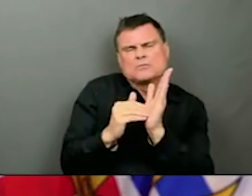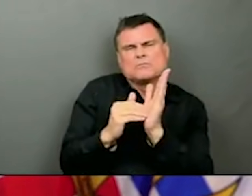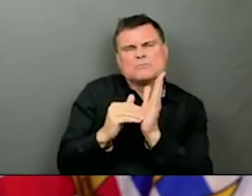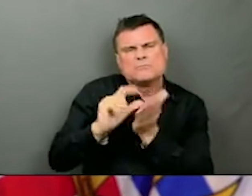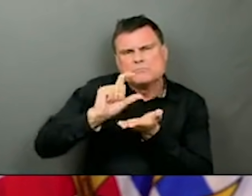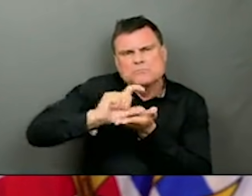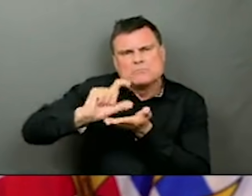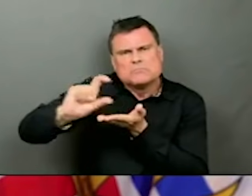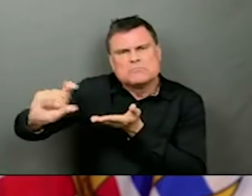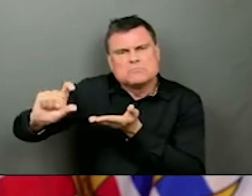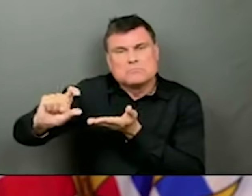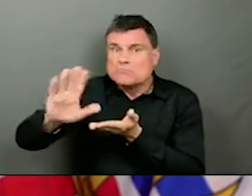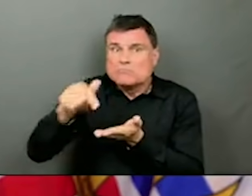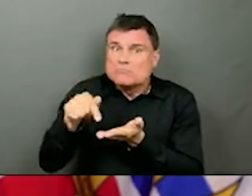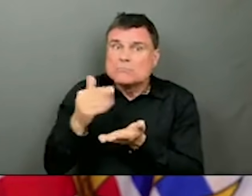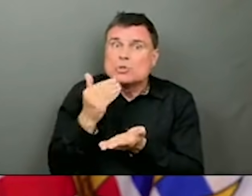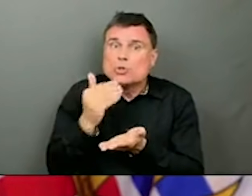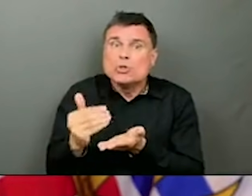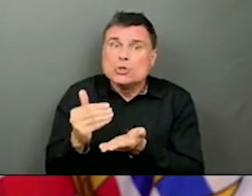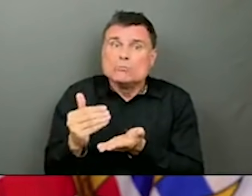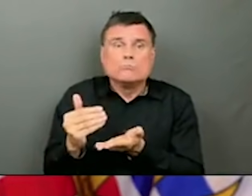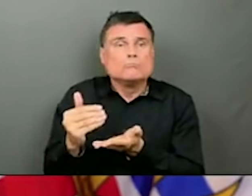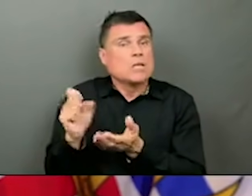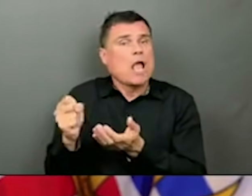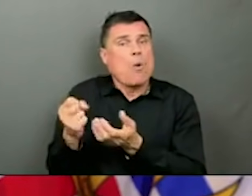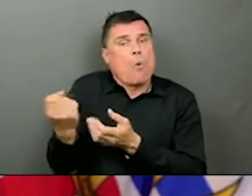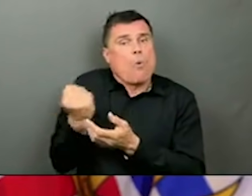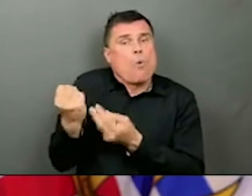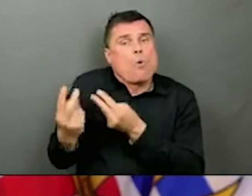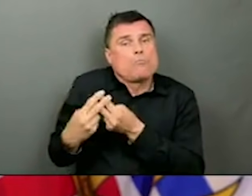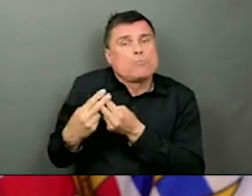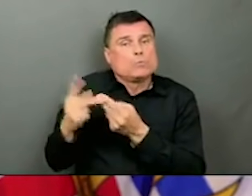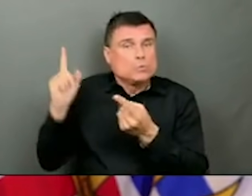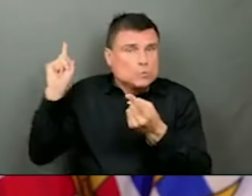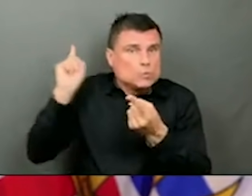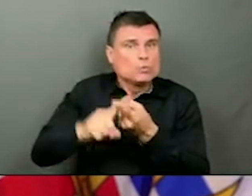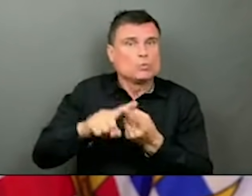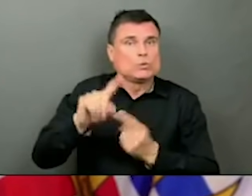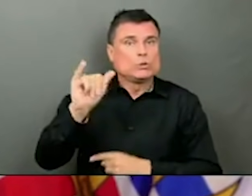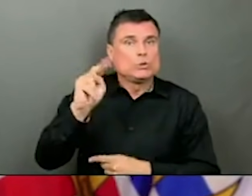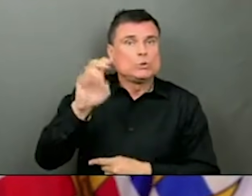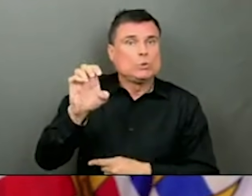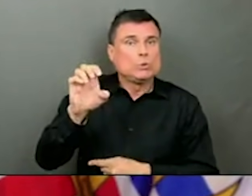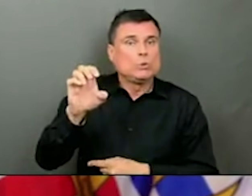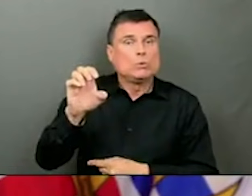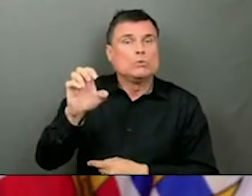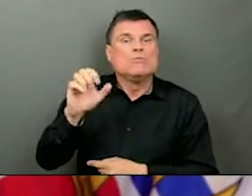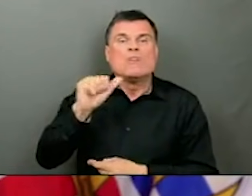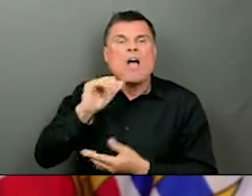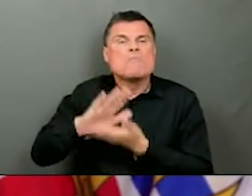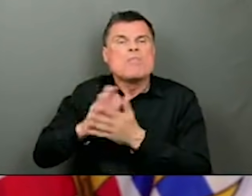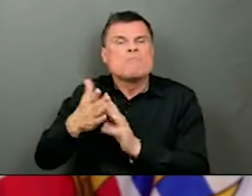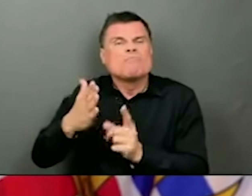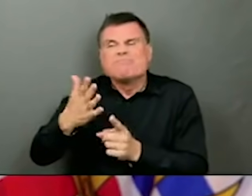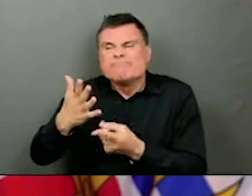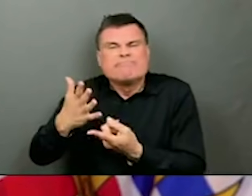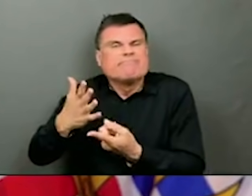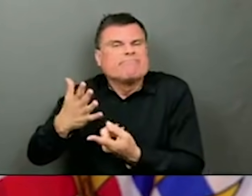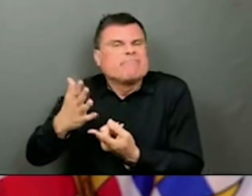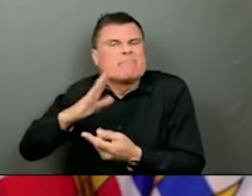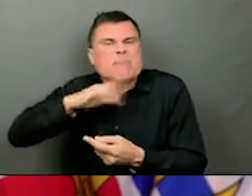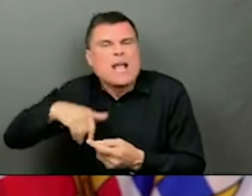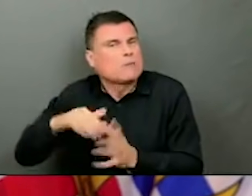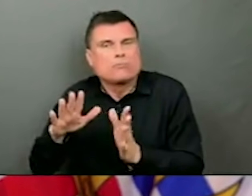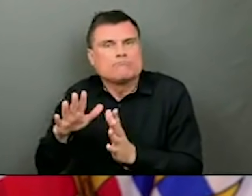So it does not expire. We know that there's been reports, and some of the lots that were received in Canada and some